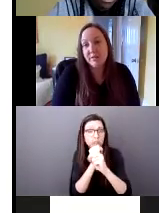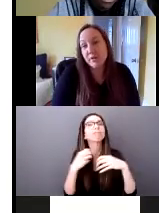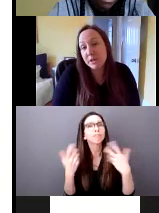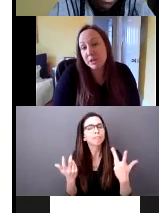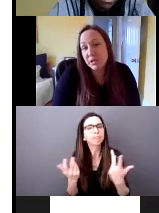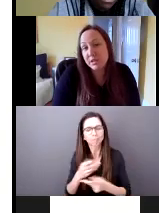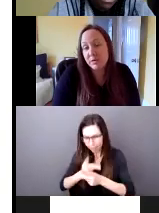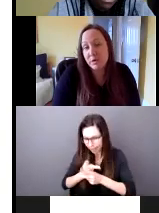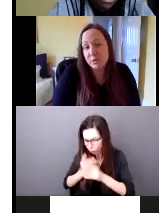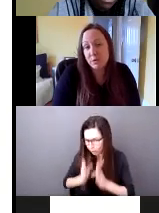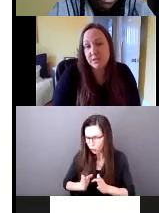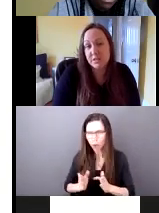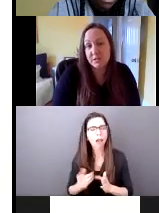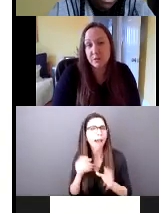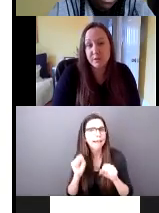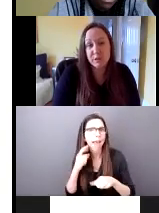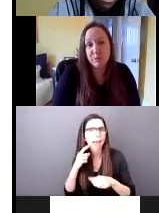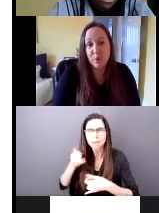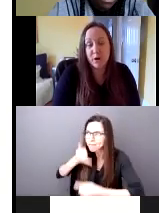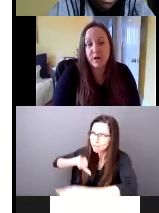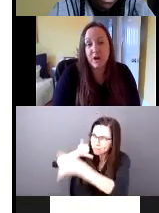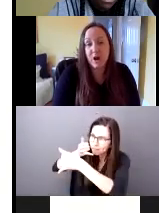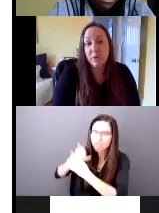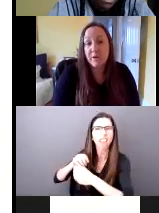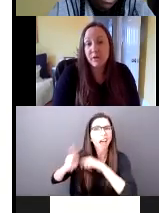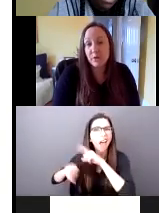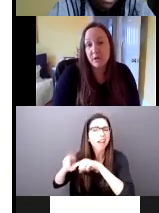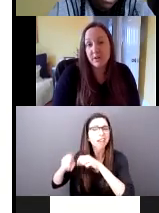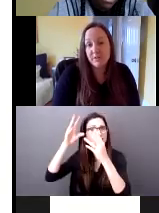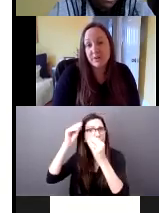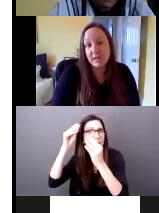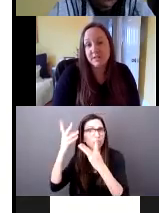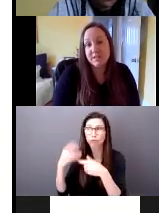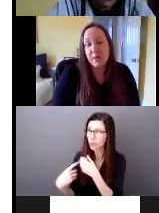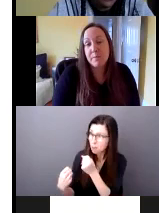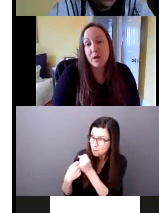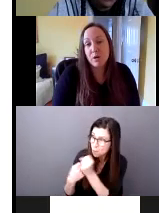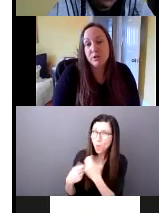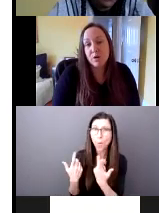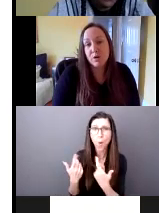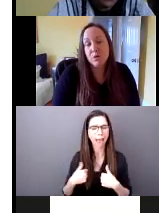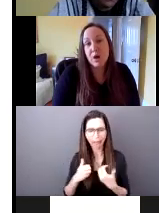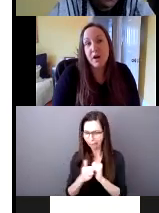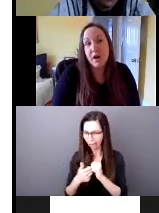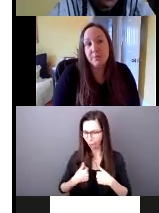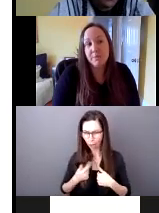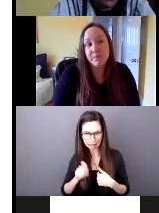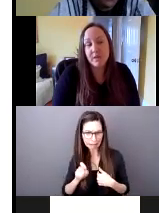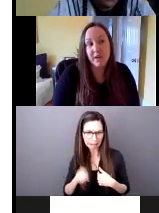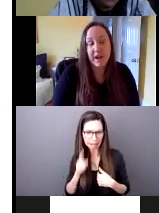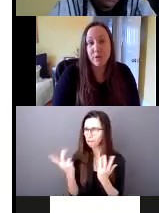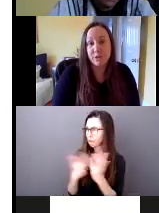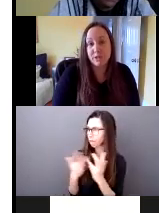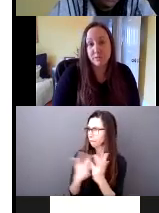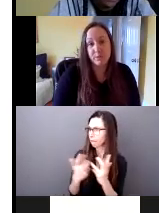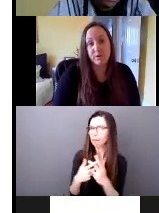get information and resources and a little bit of support around their own caregiving needs, but also if